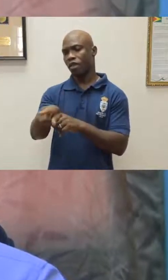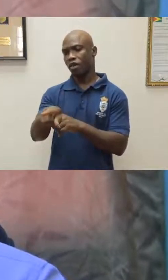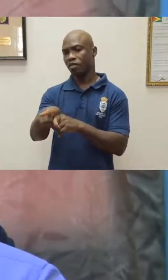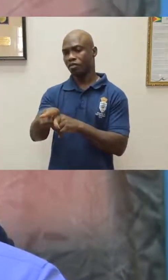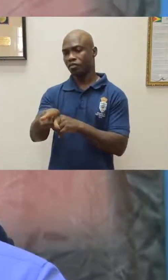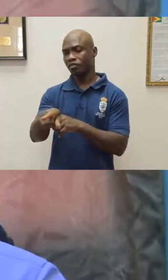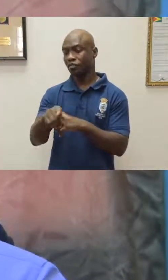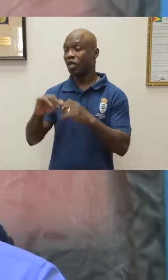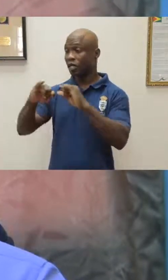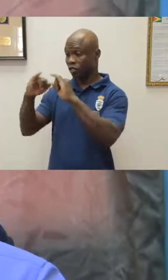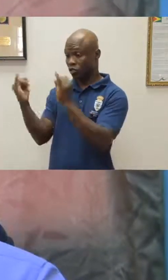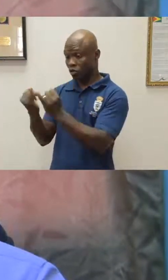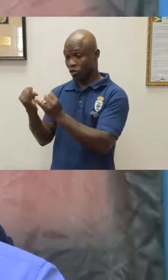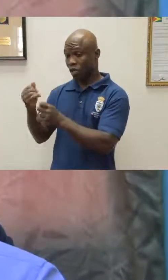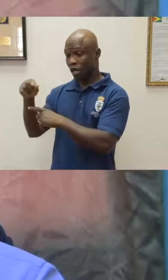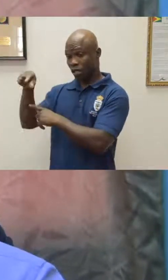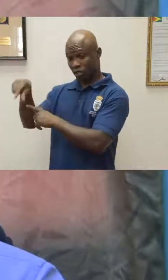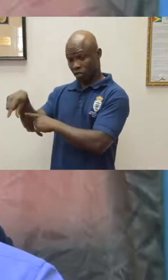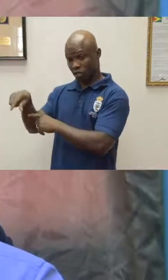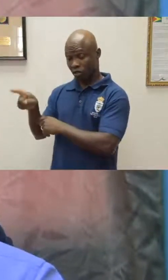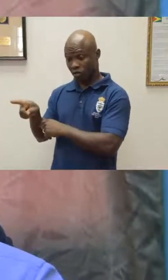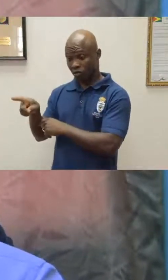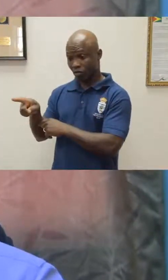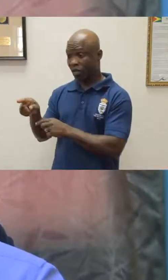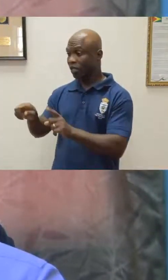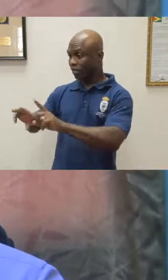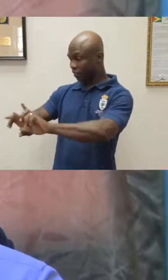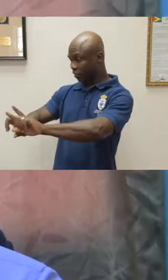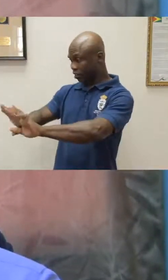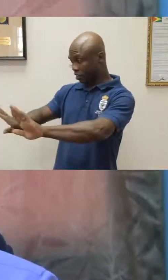Separate wards of the Maikoni Hospital have been